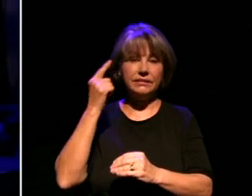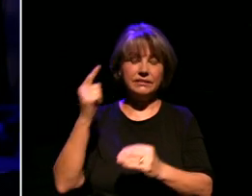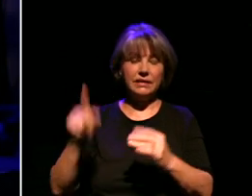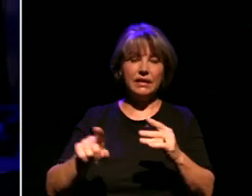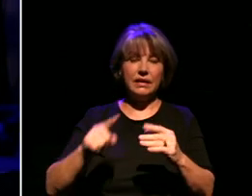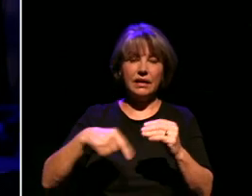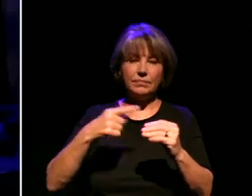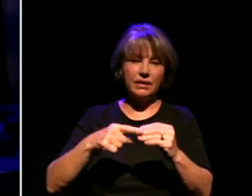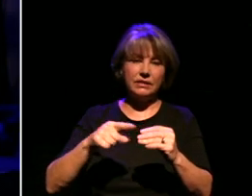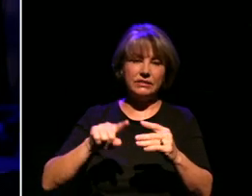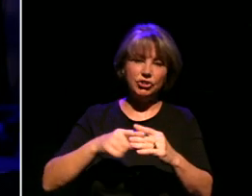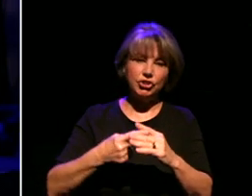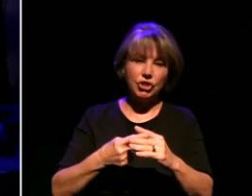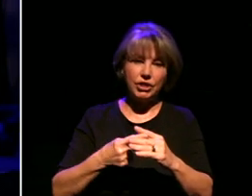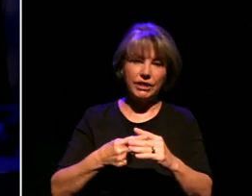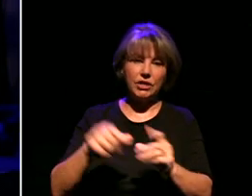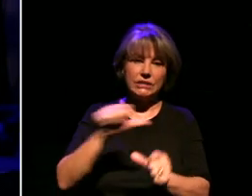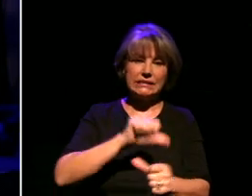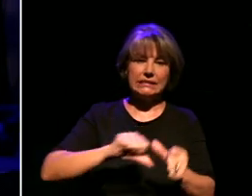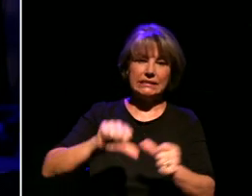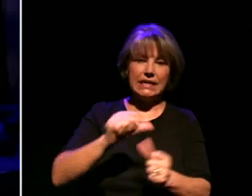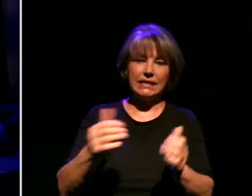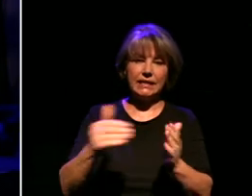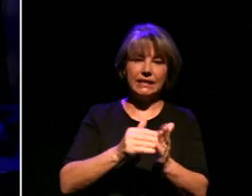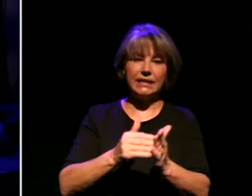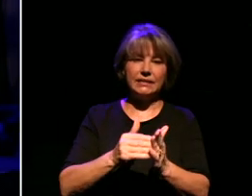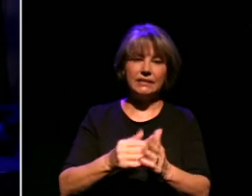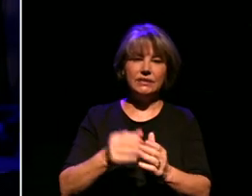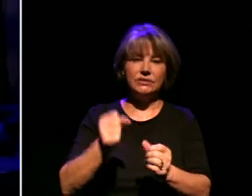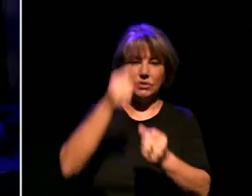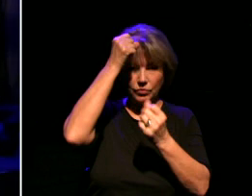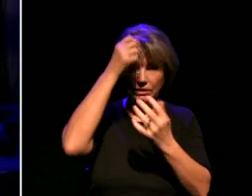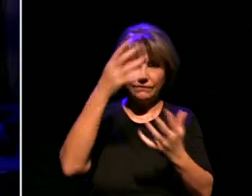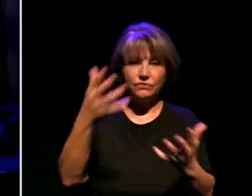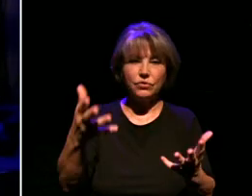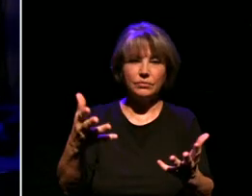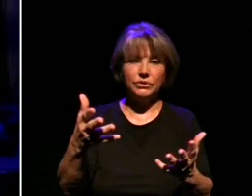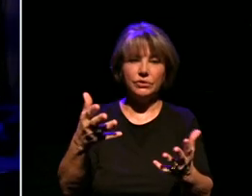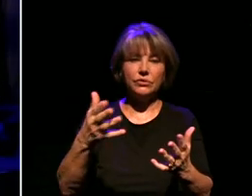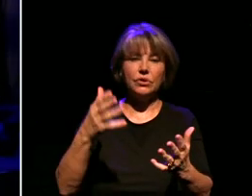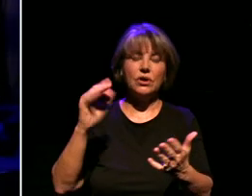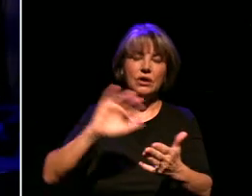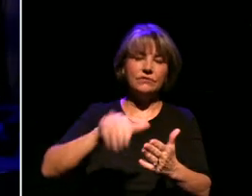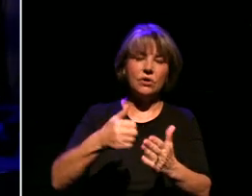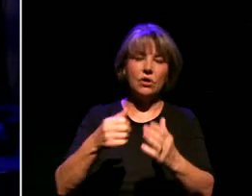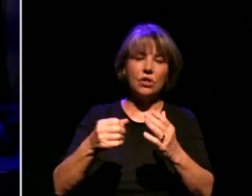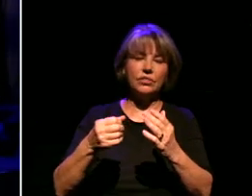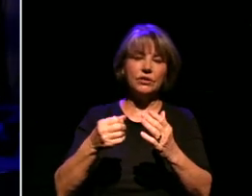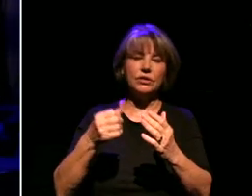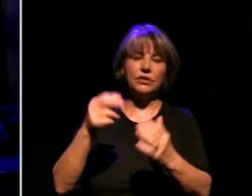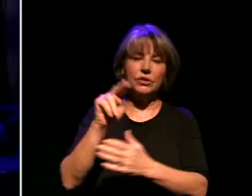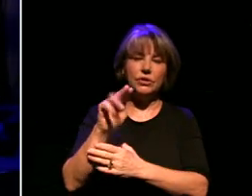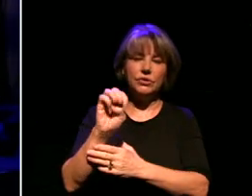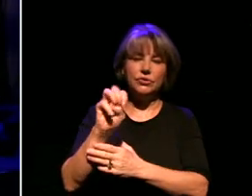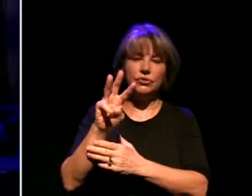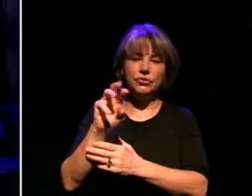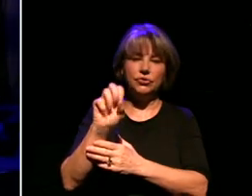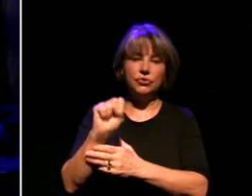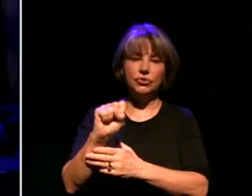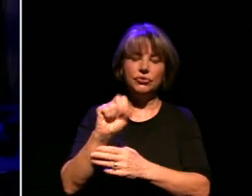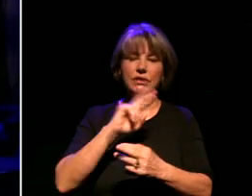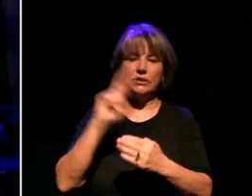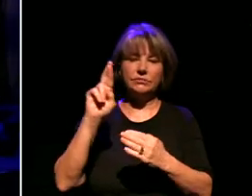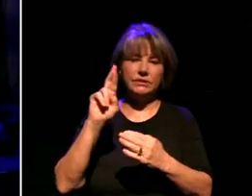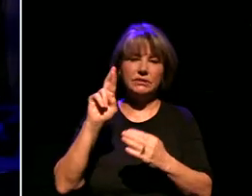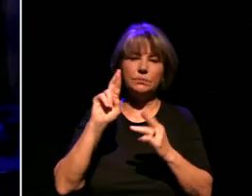And we'll keep you up to date on all the news and all of our responses to that. And I hope you'll continue to pray